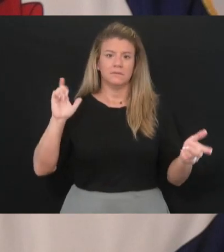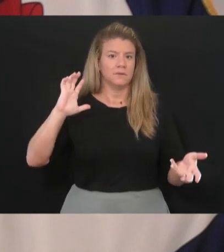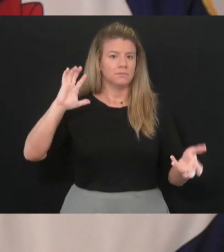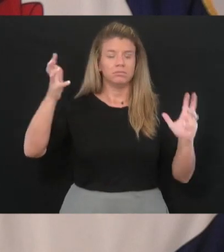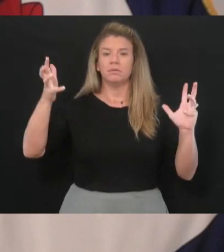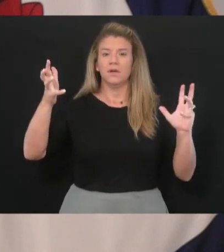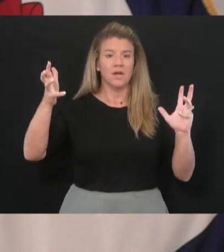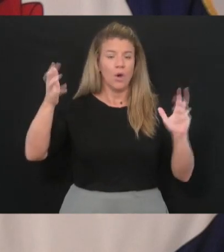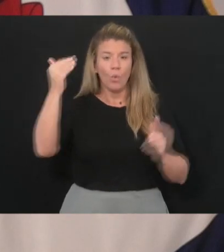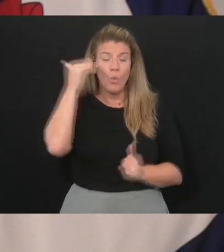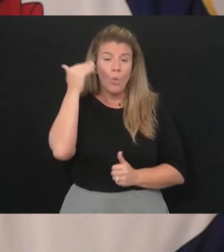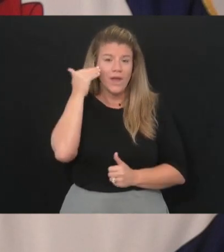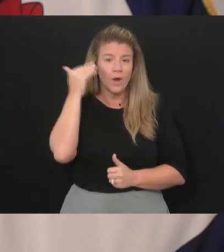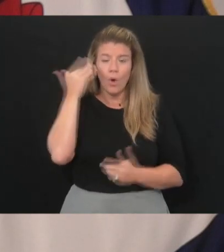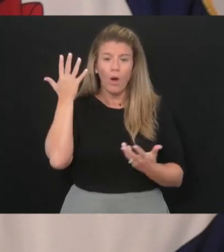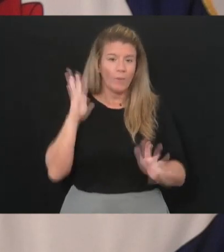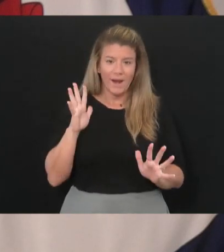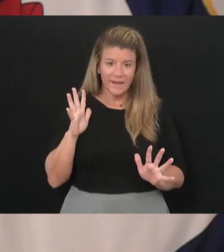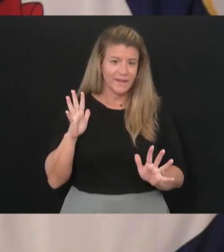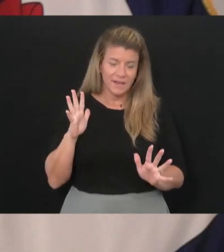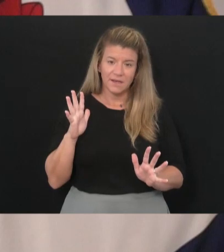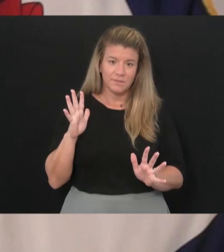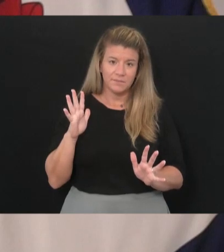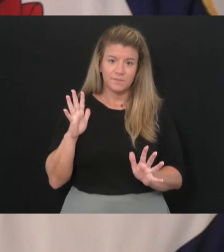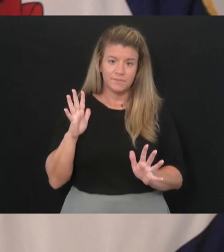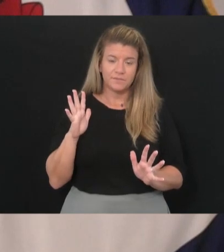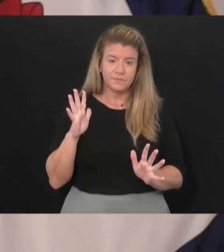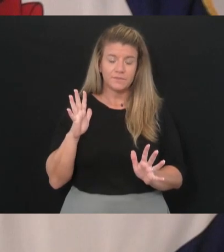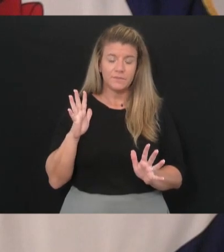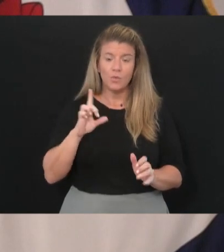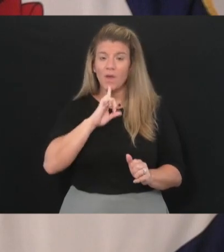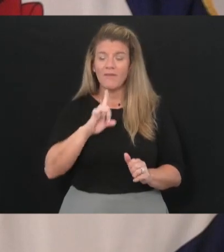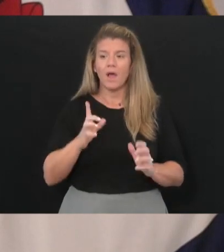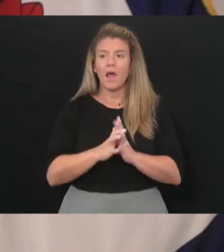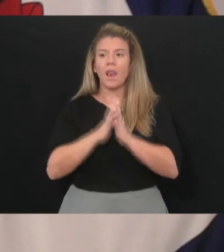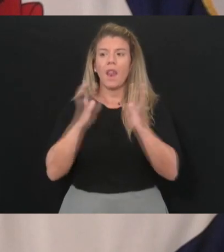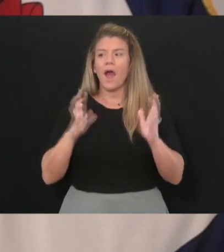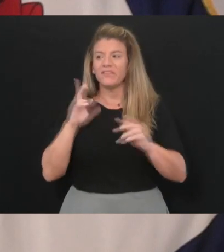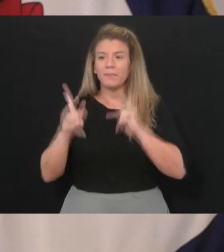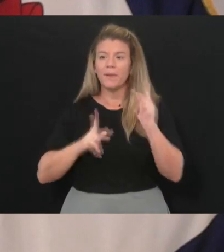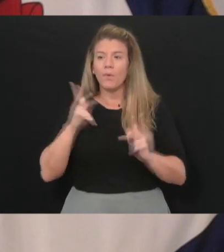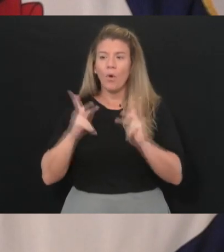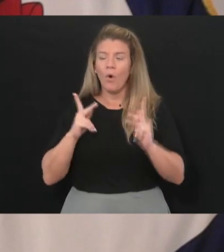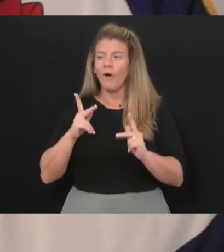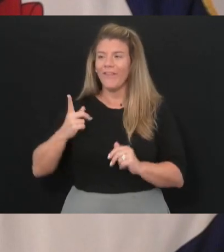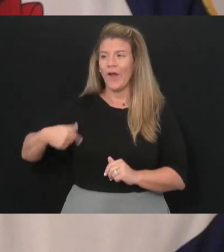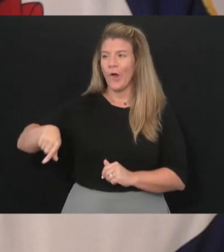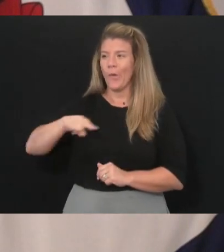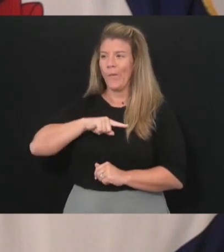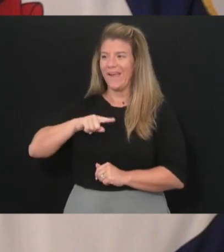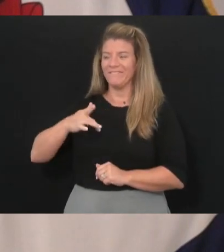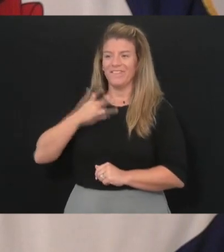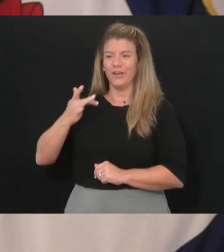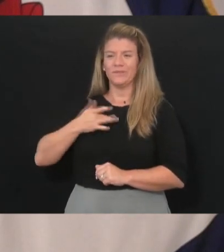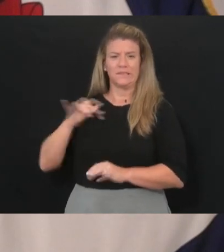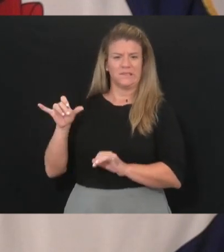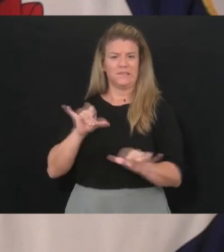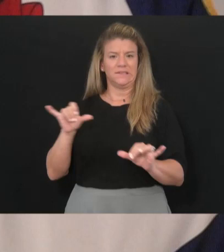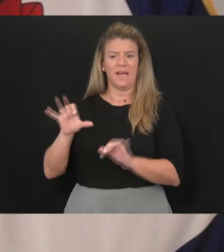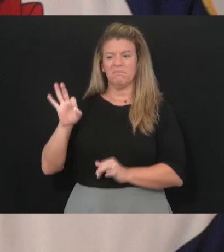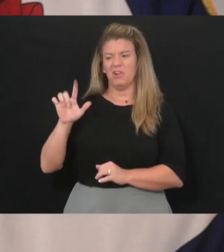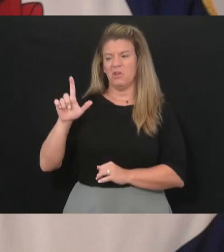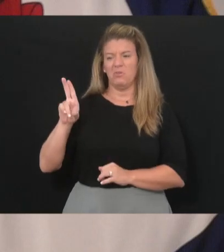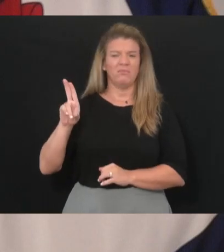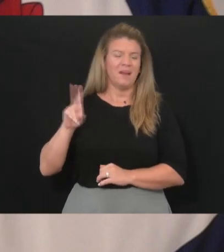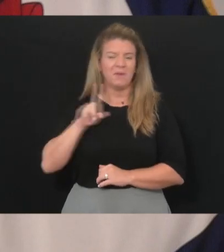We all know that there's a lot of us that would like to think, well, it's just the flu and it's just a bad